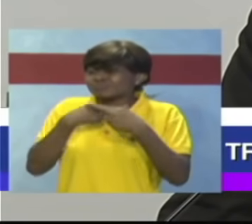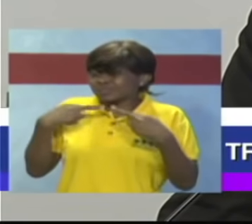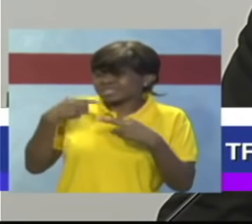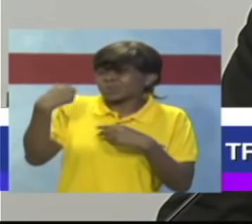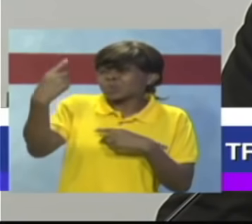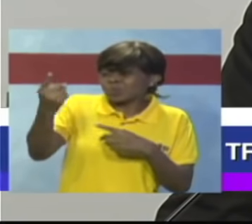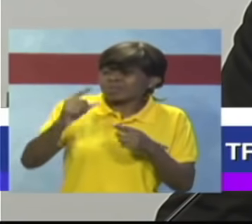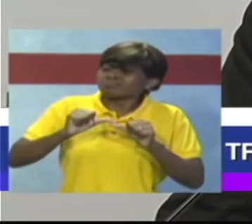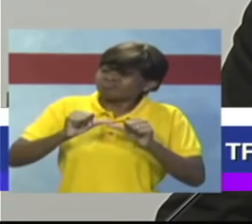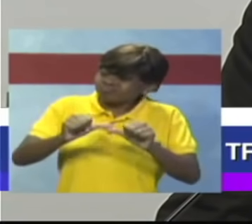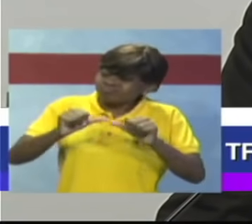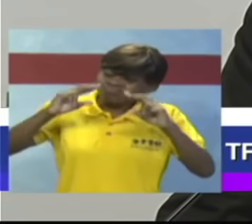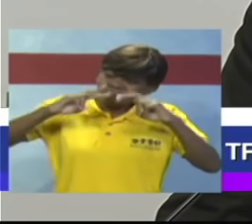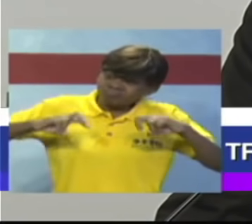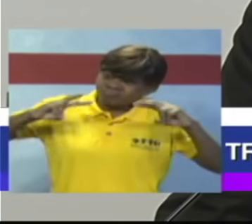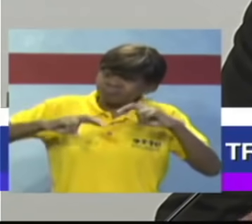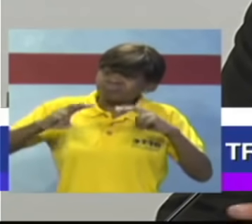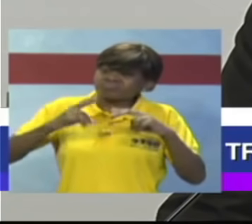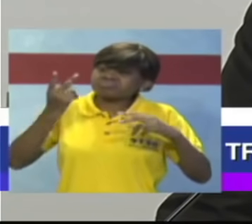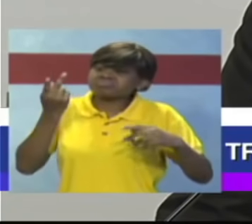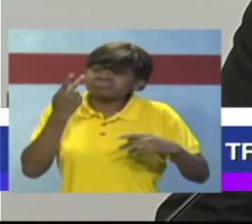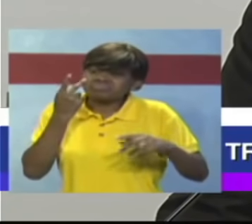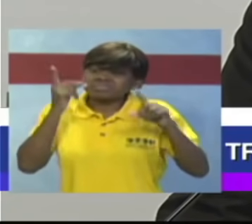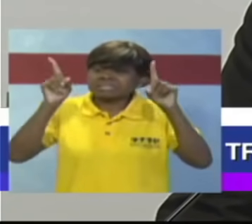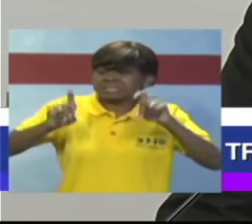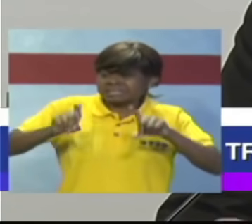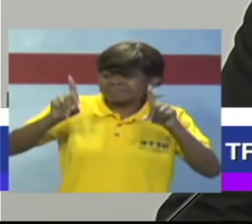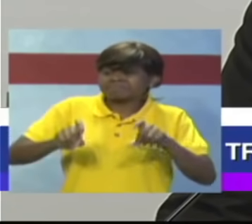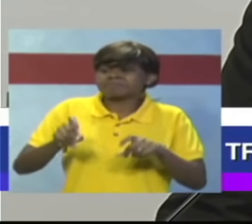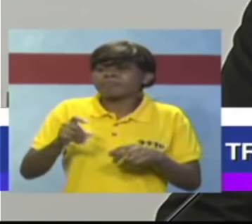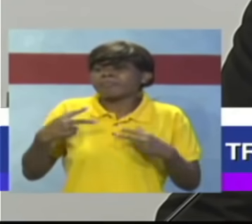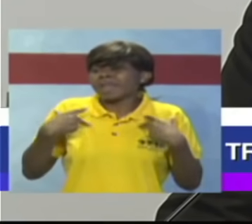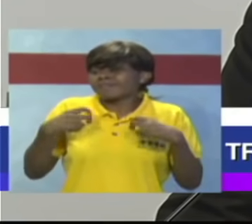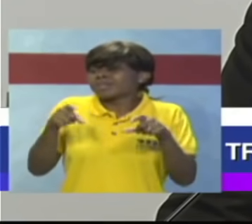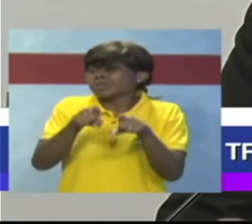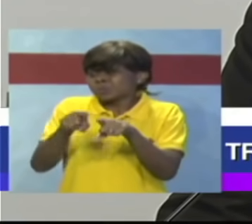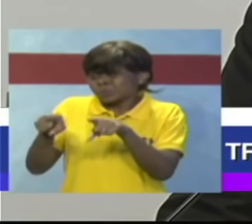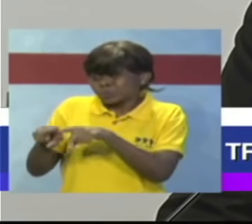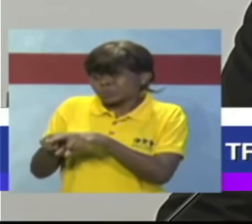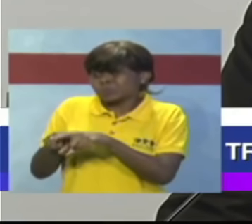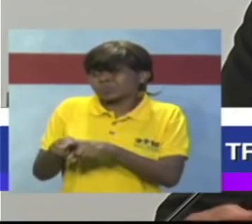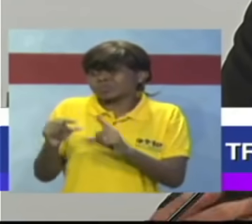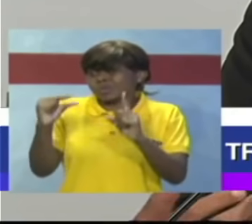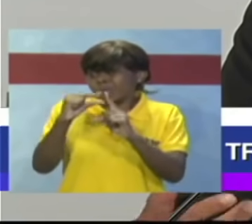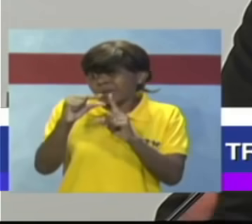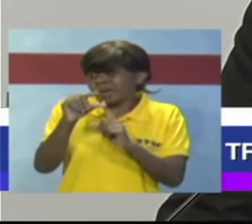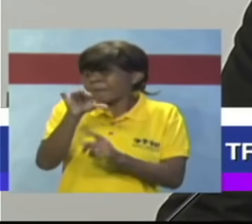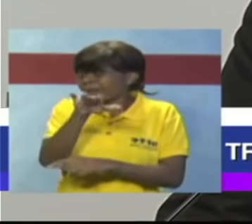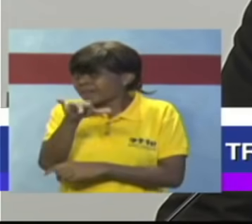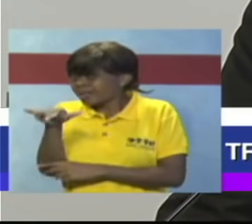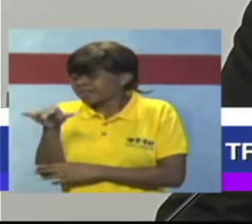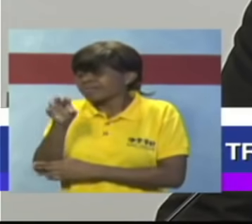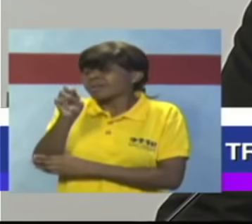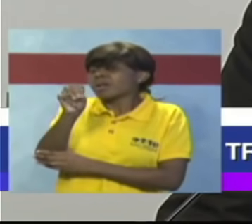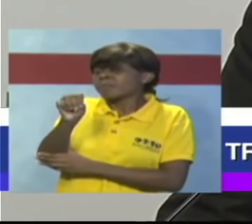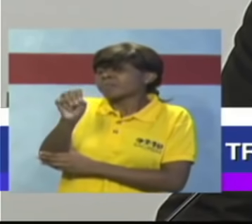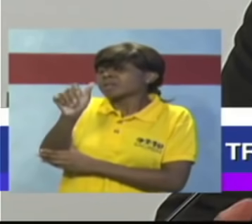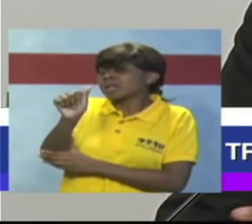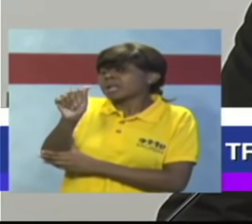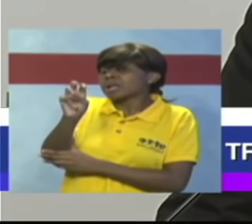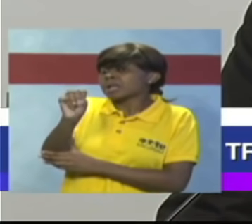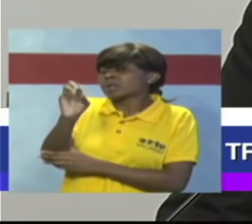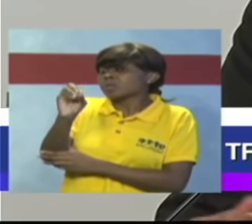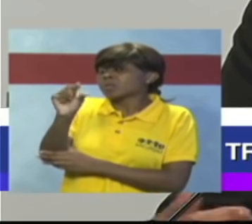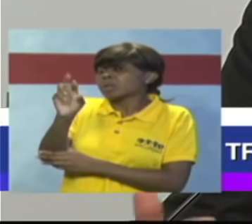screening modalities we have, which is a mammogram. So mammography is available at most of the regional